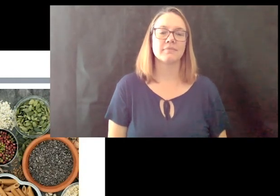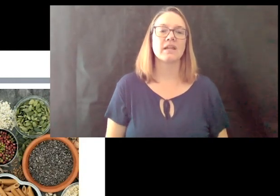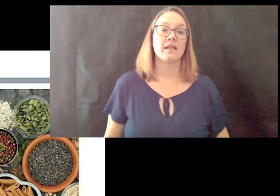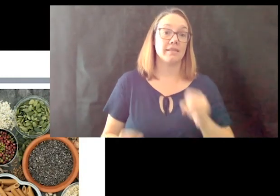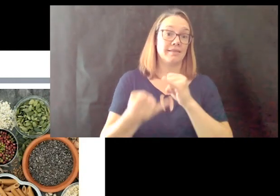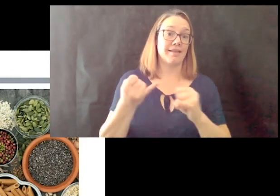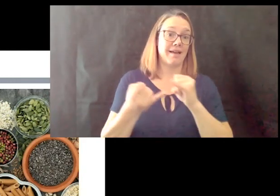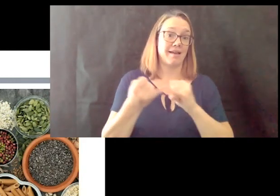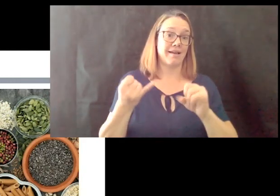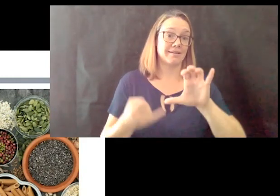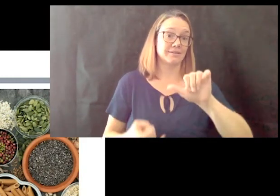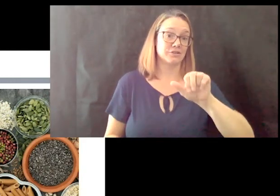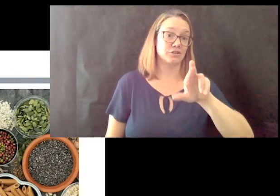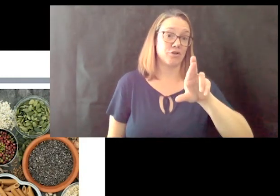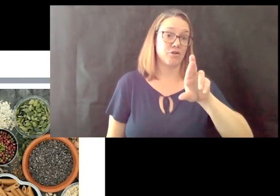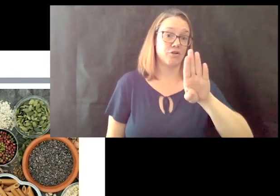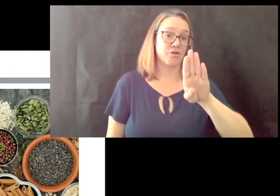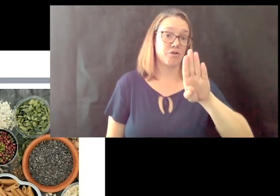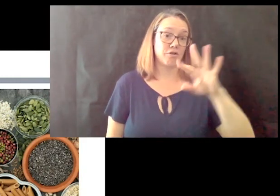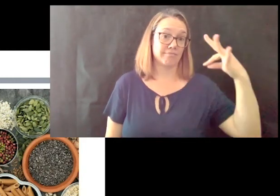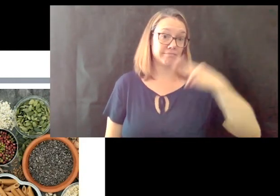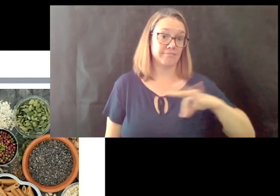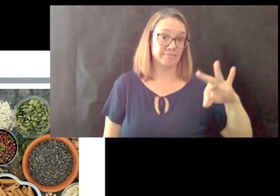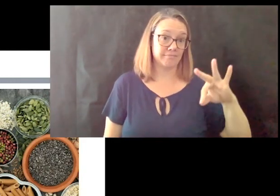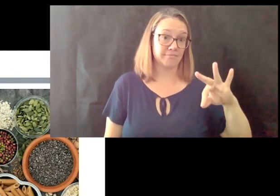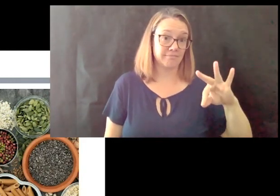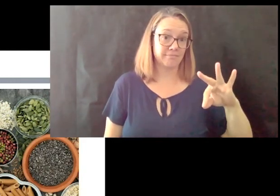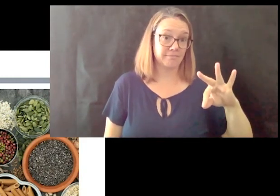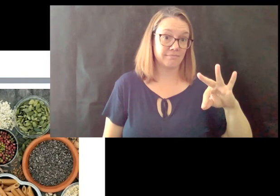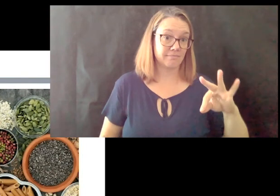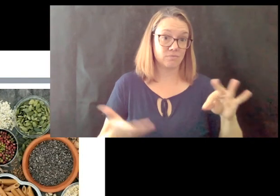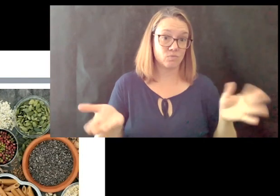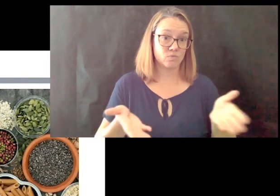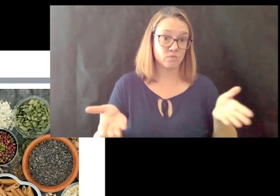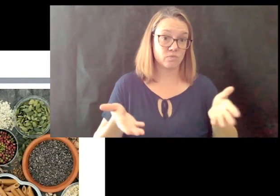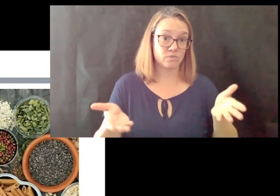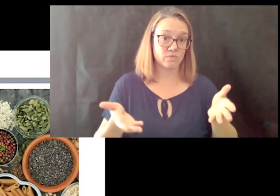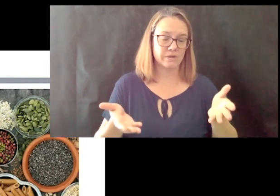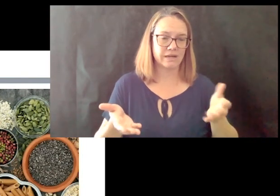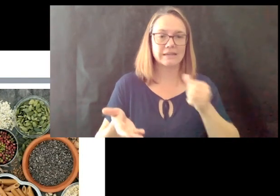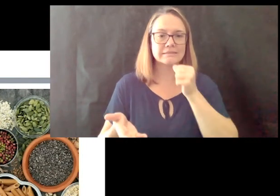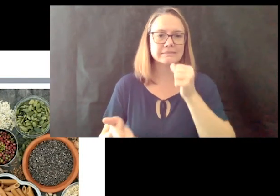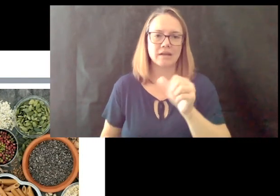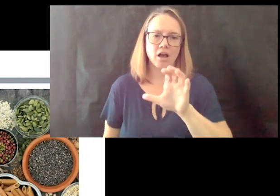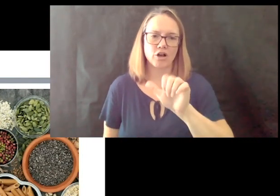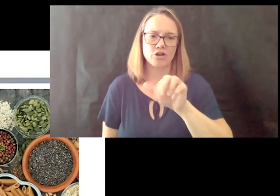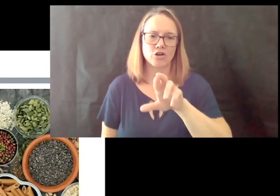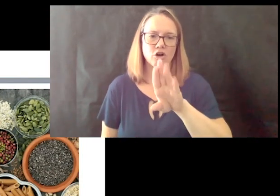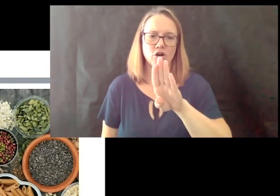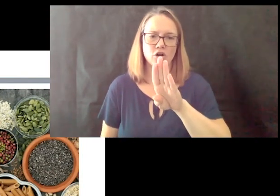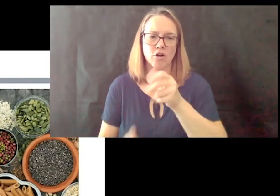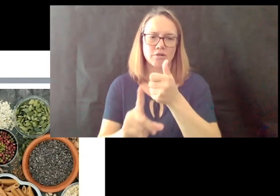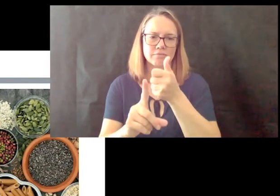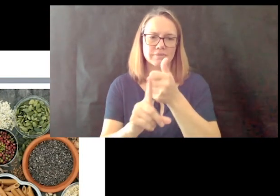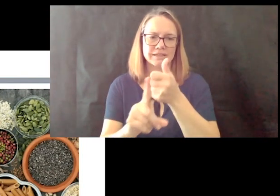The last carb that I want to mention to maximize is not a carb